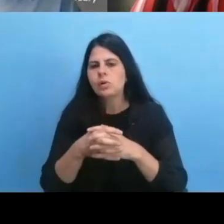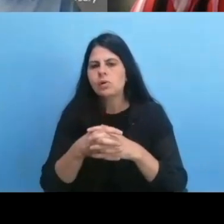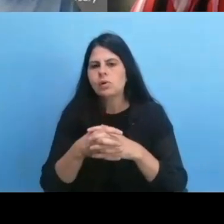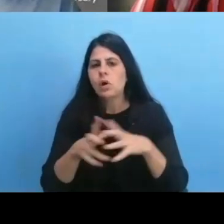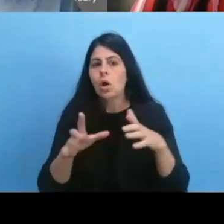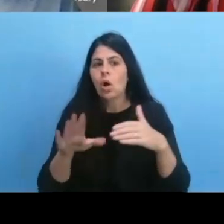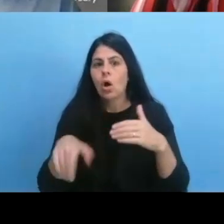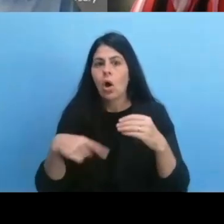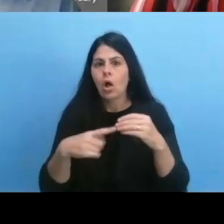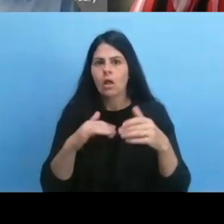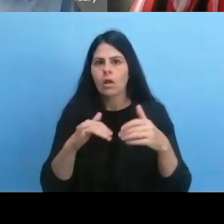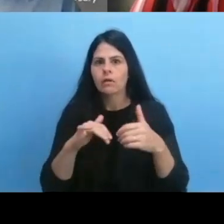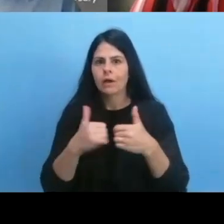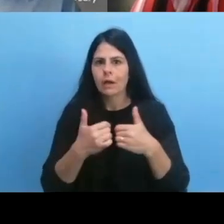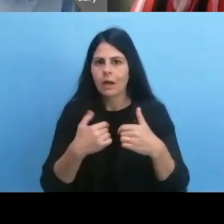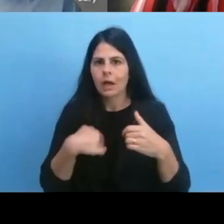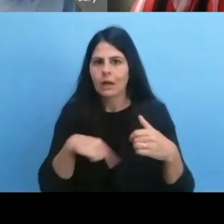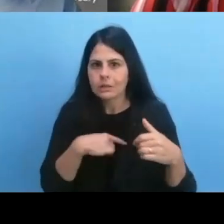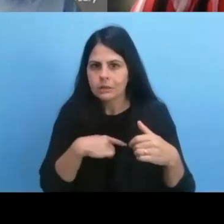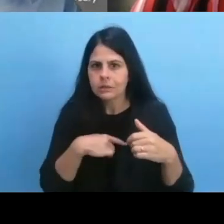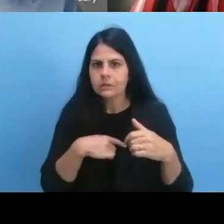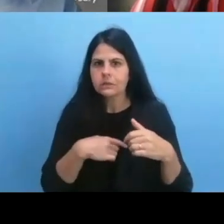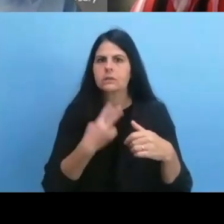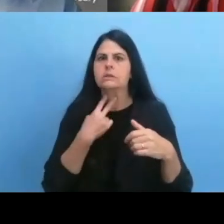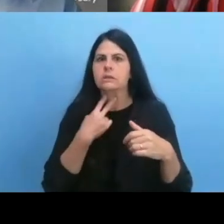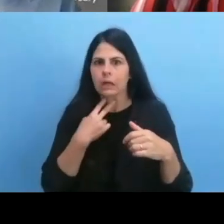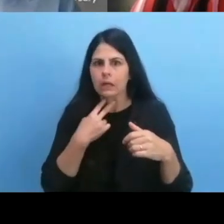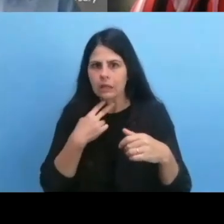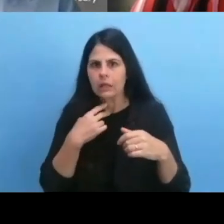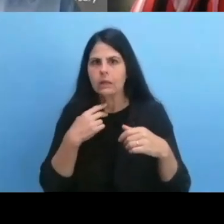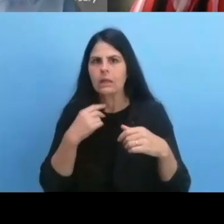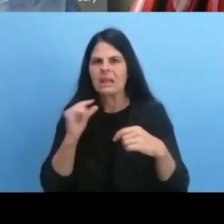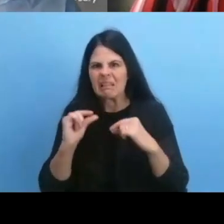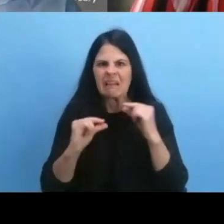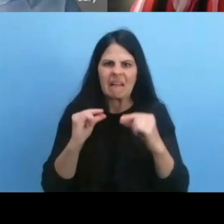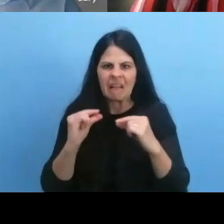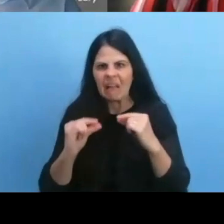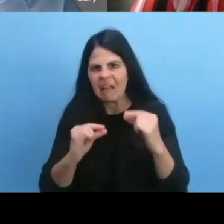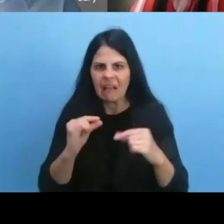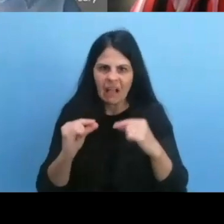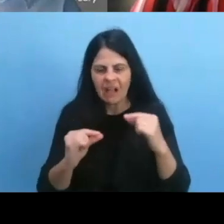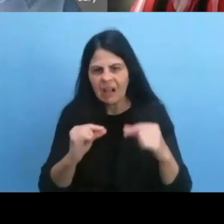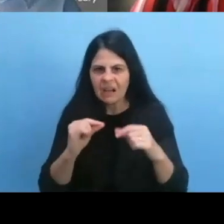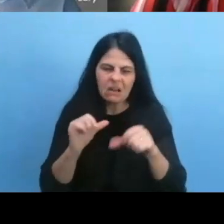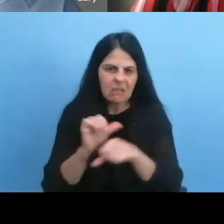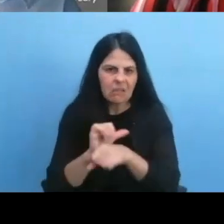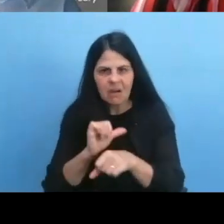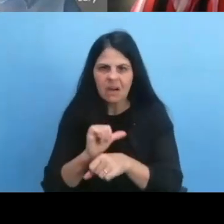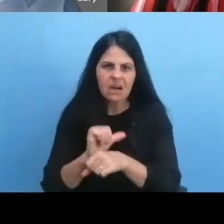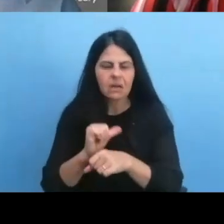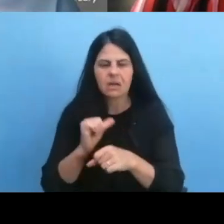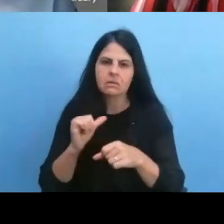the minutia, the daily, like, charting or creating a